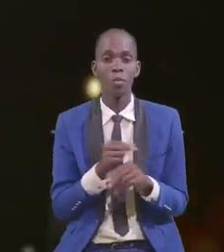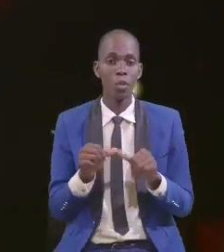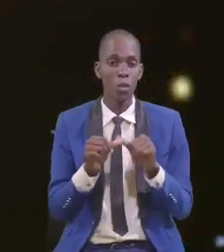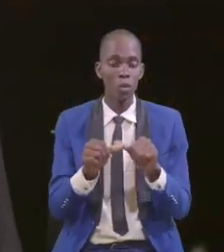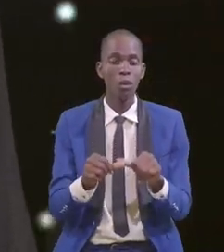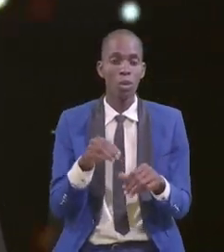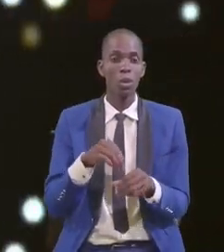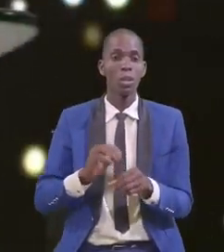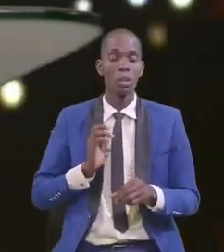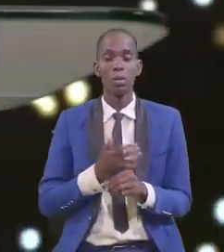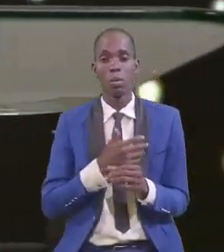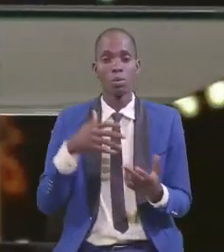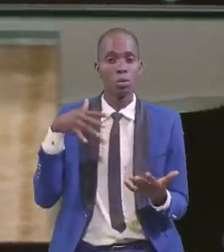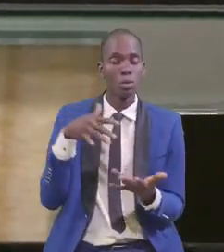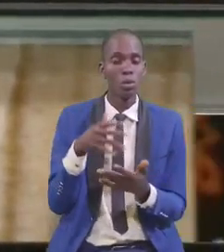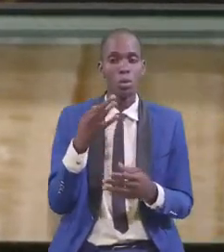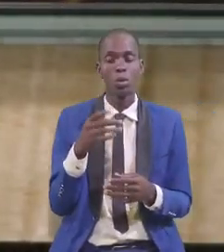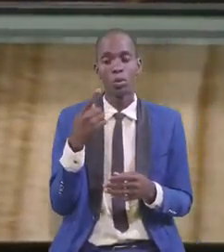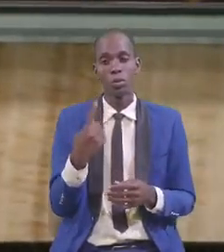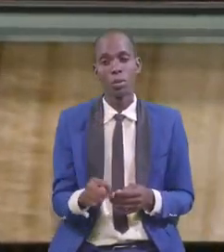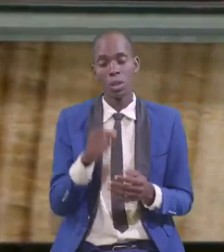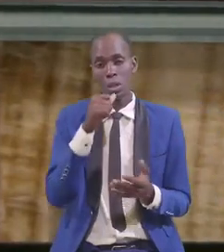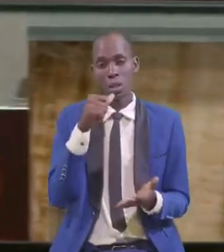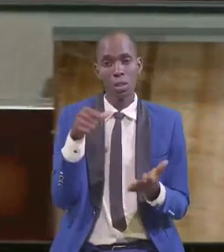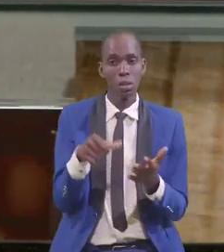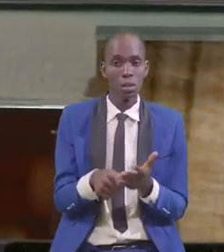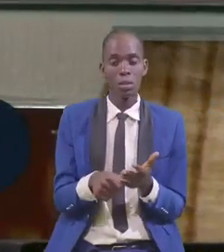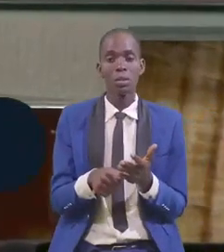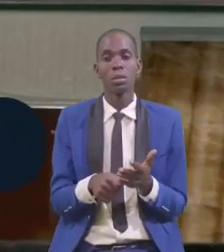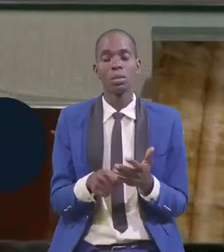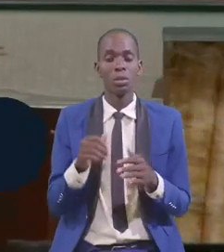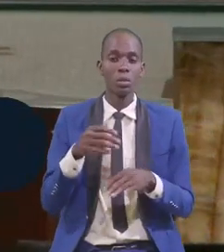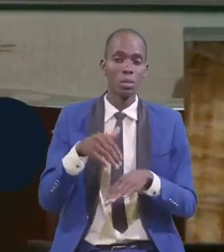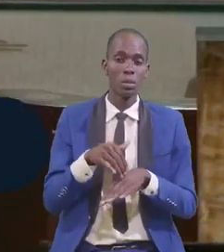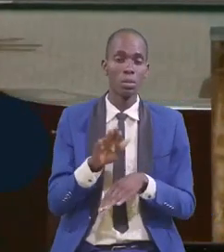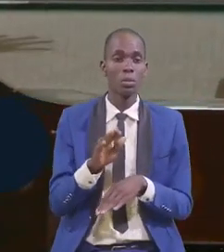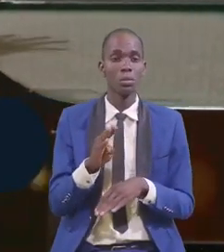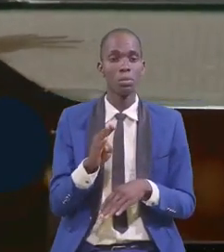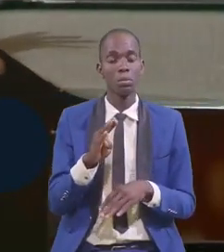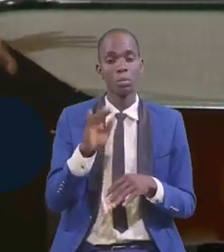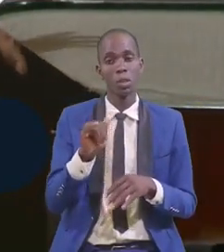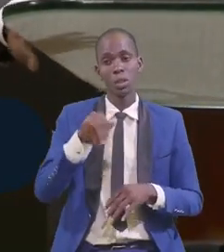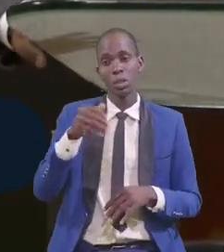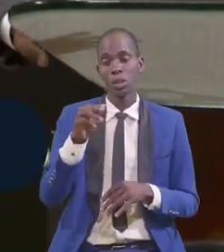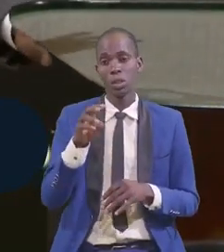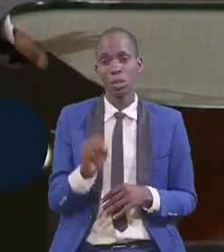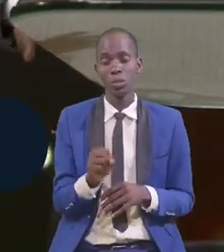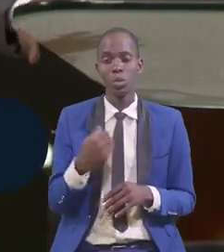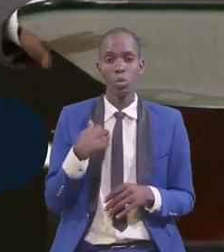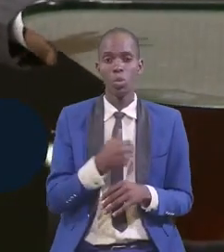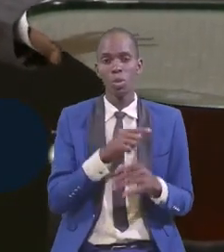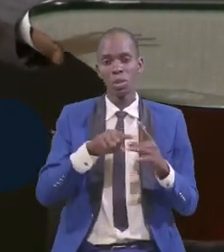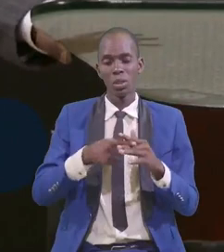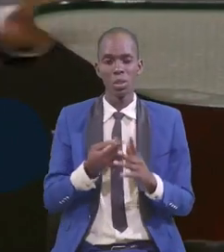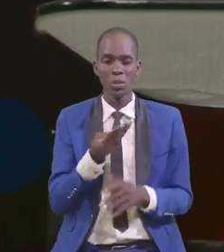study of the epistle general of James. We started some few